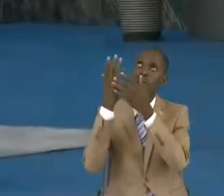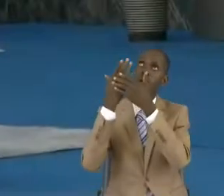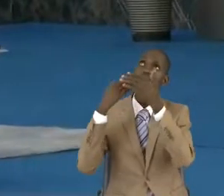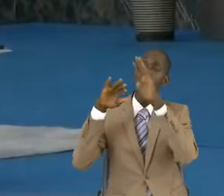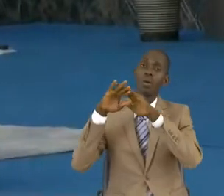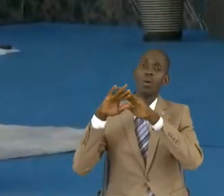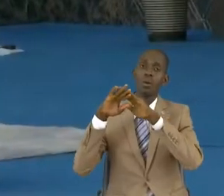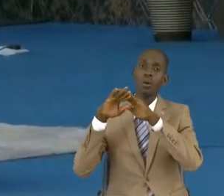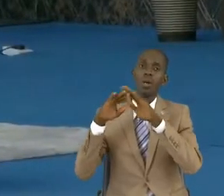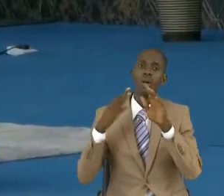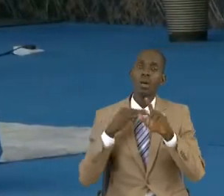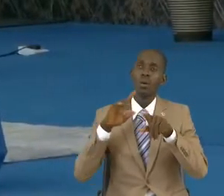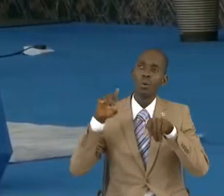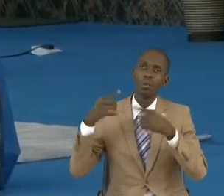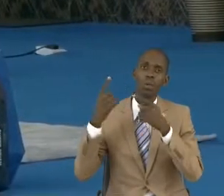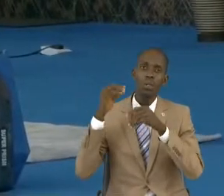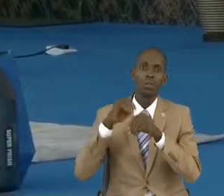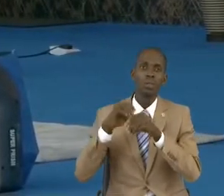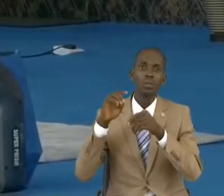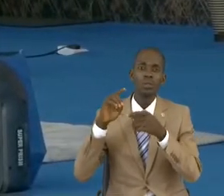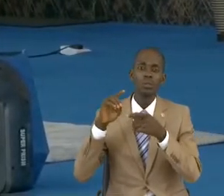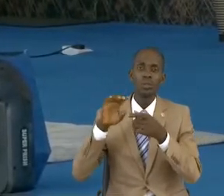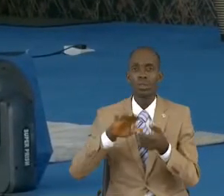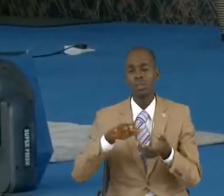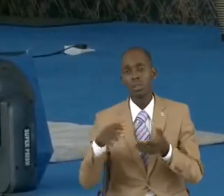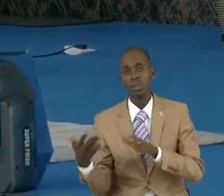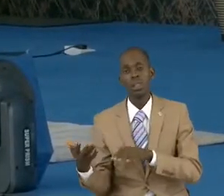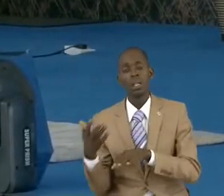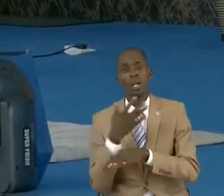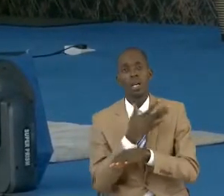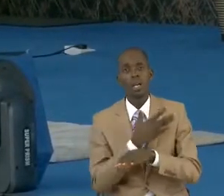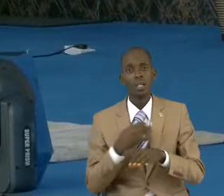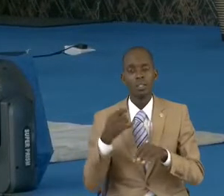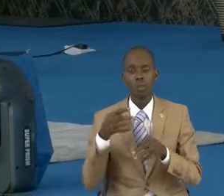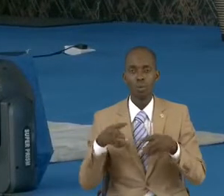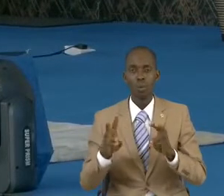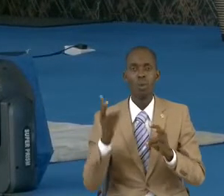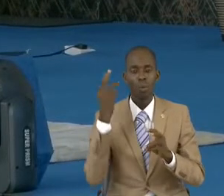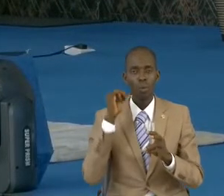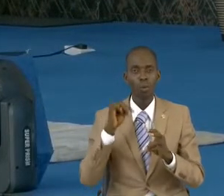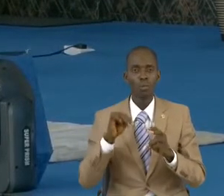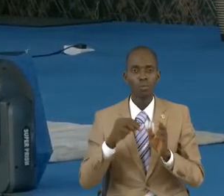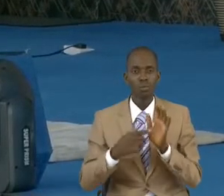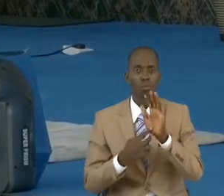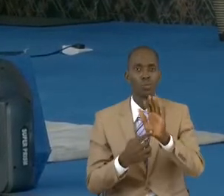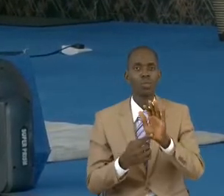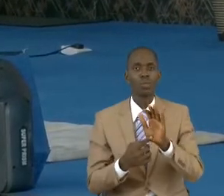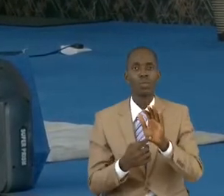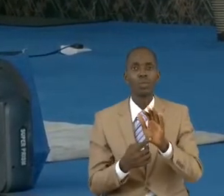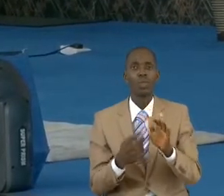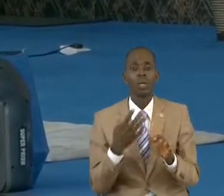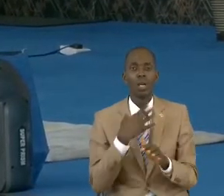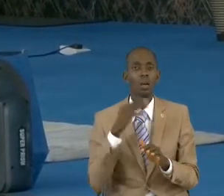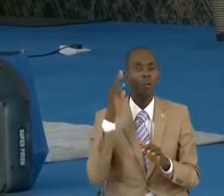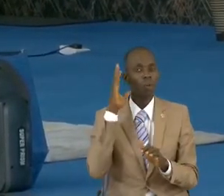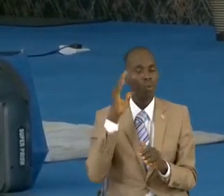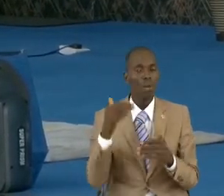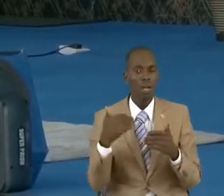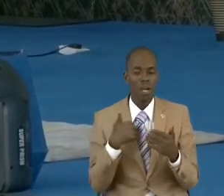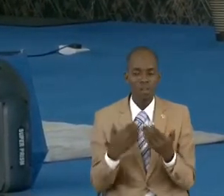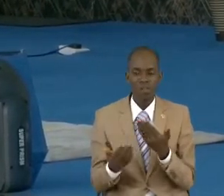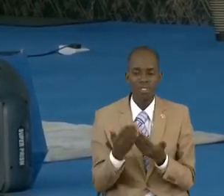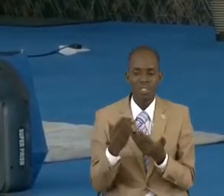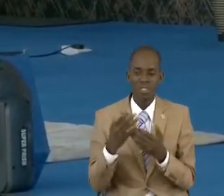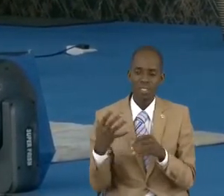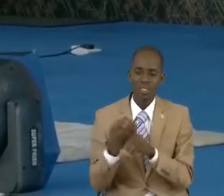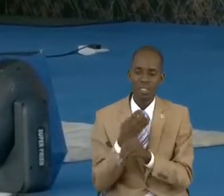glory, and the way was spread before them, and they could easily have taken that way, and they